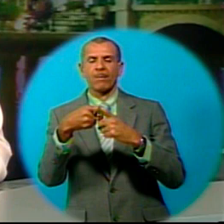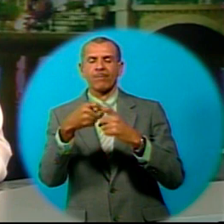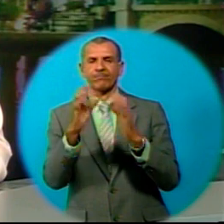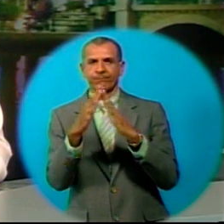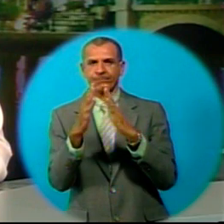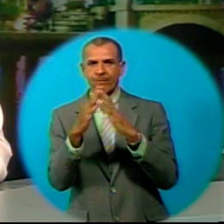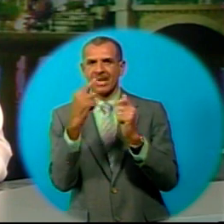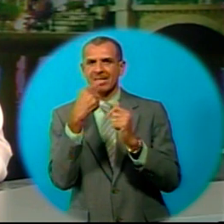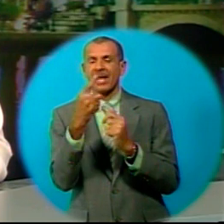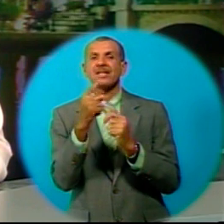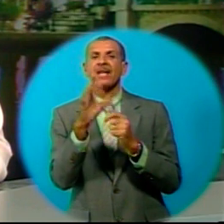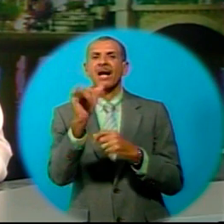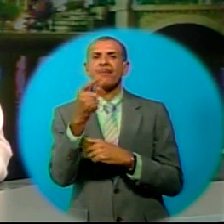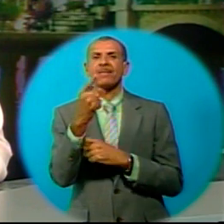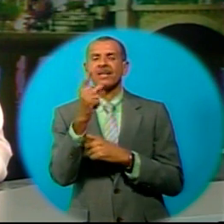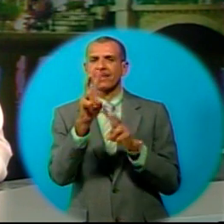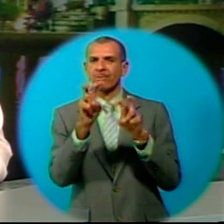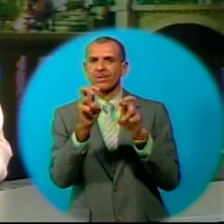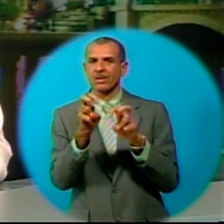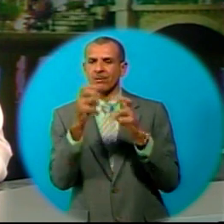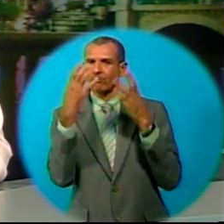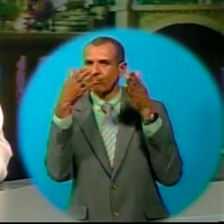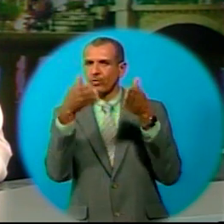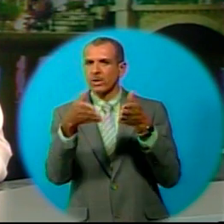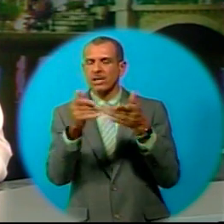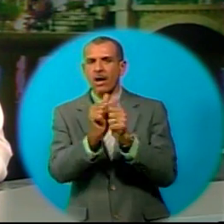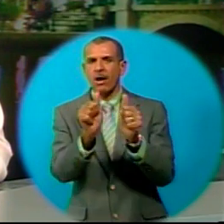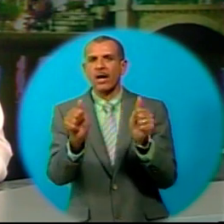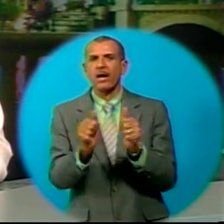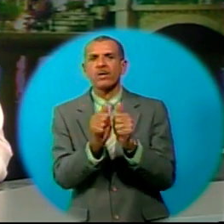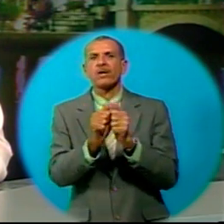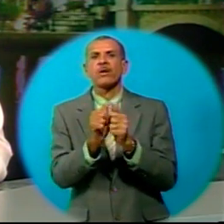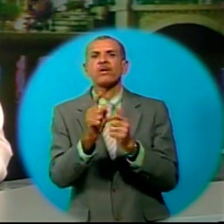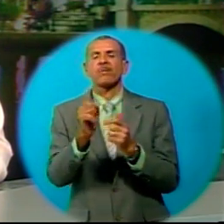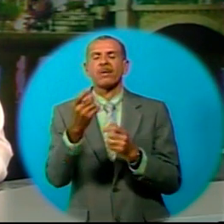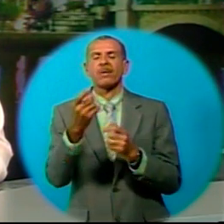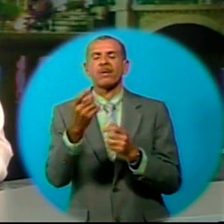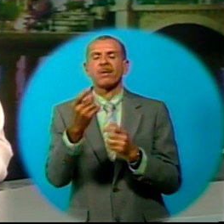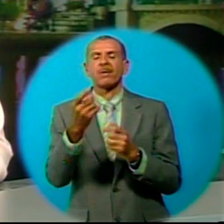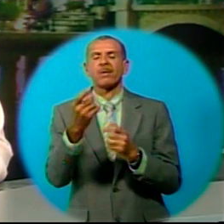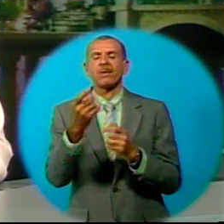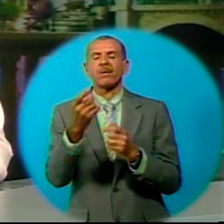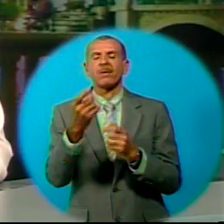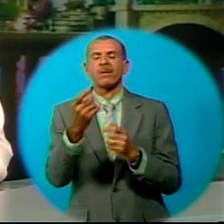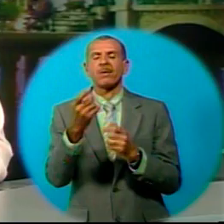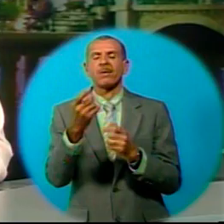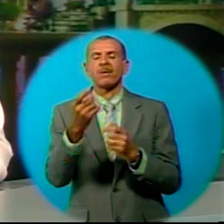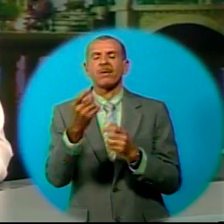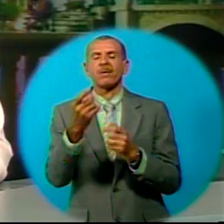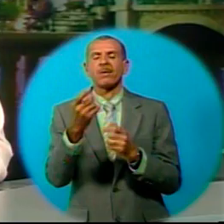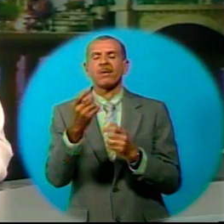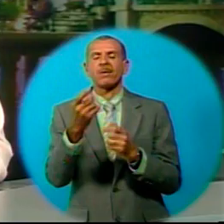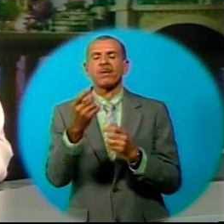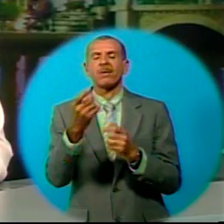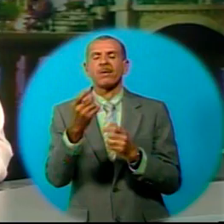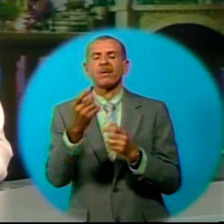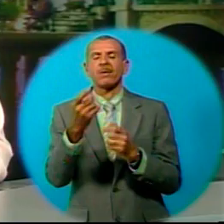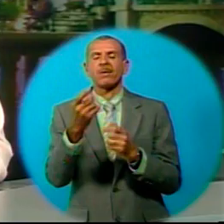said the company's exploration strategy focuses on areas where there will be returns. The company's